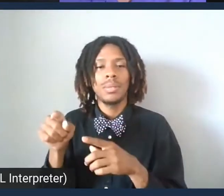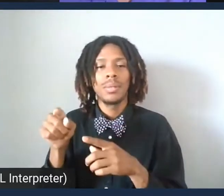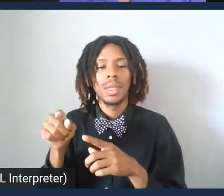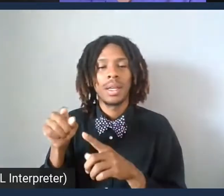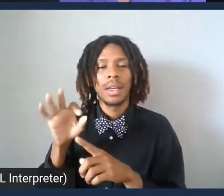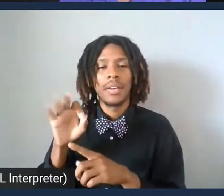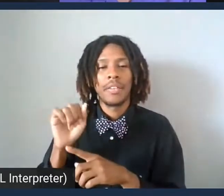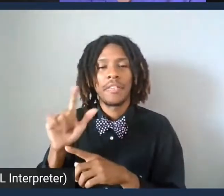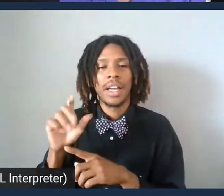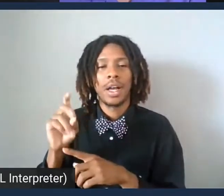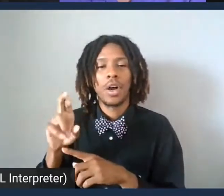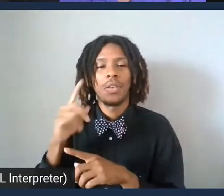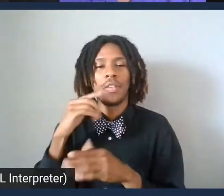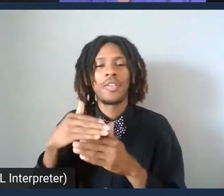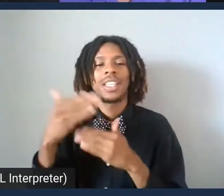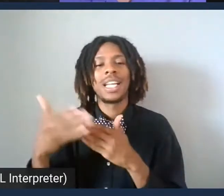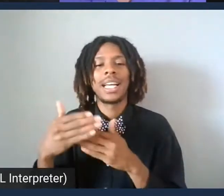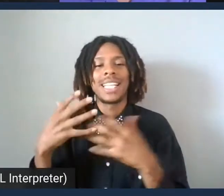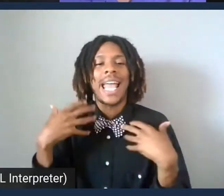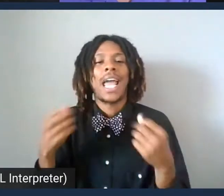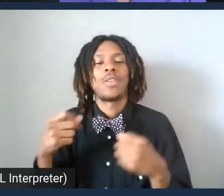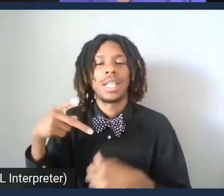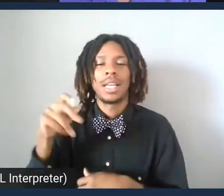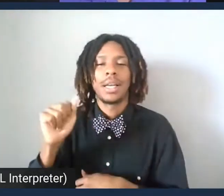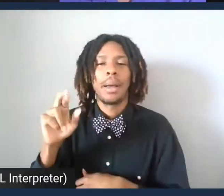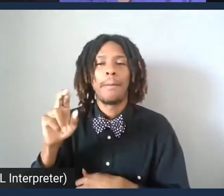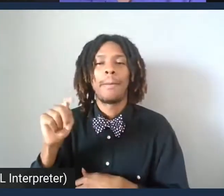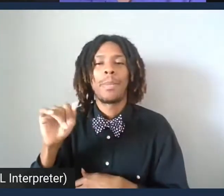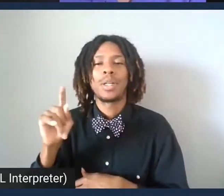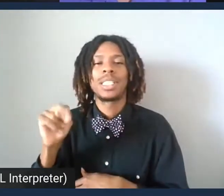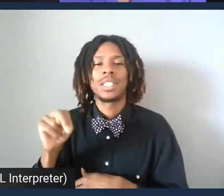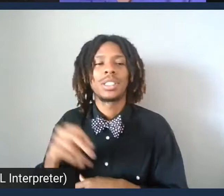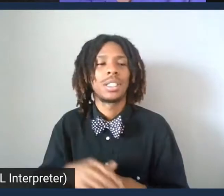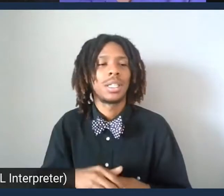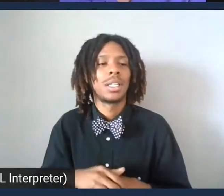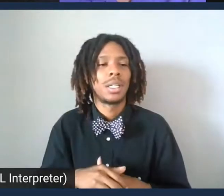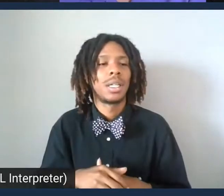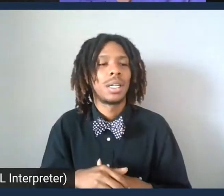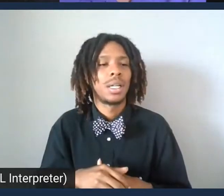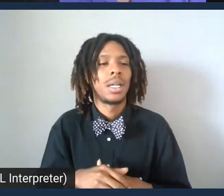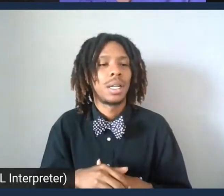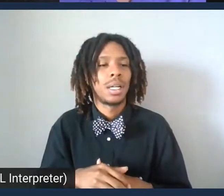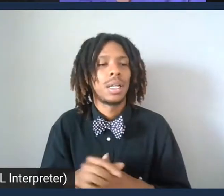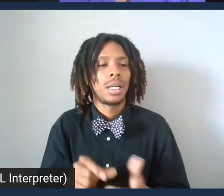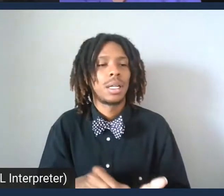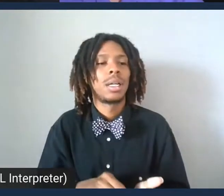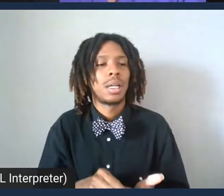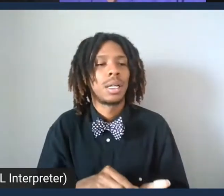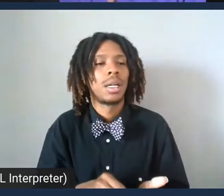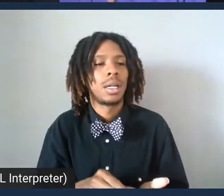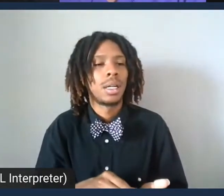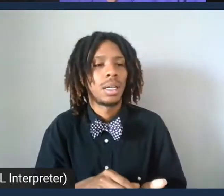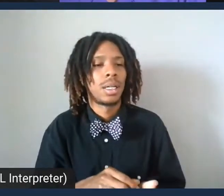the next healthy partition. When we're talking about failovers,